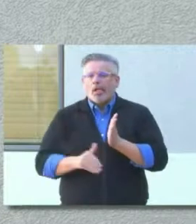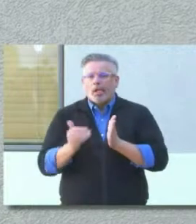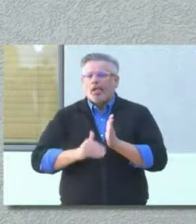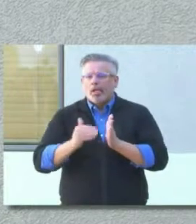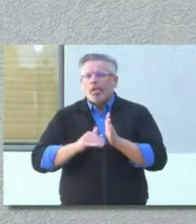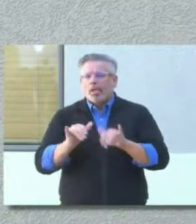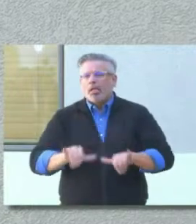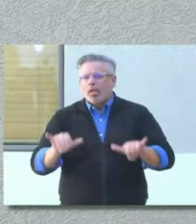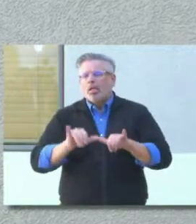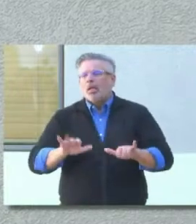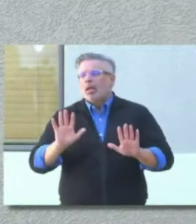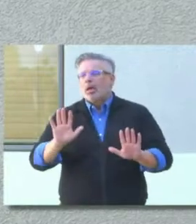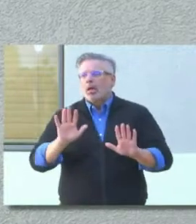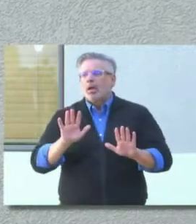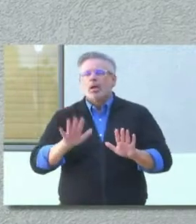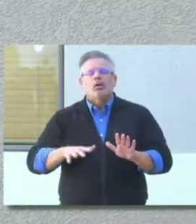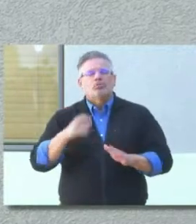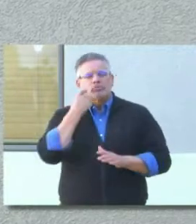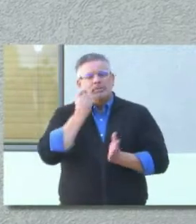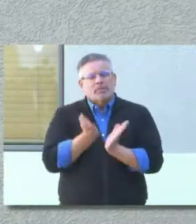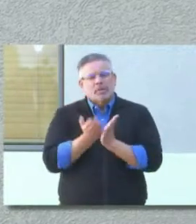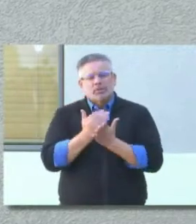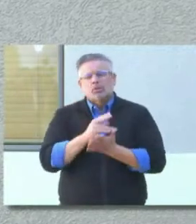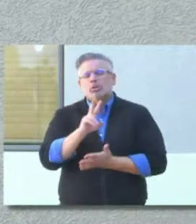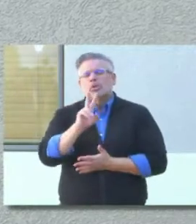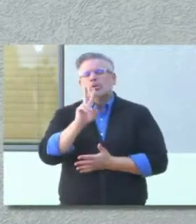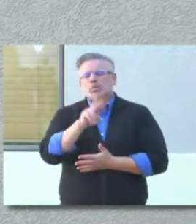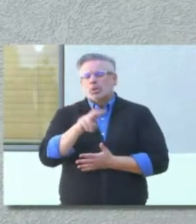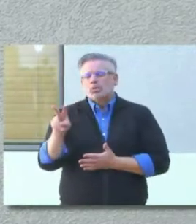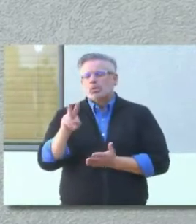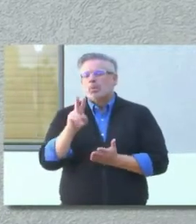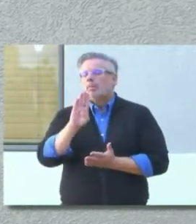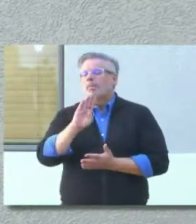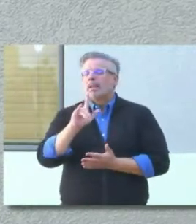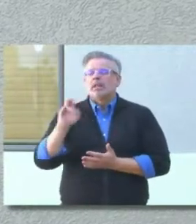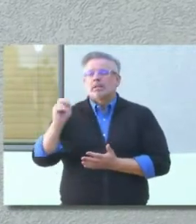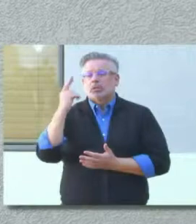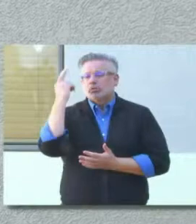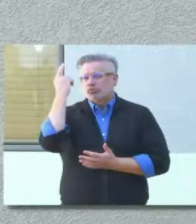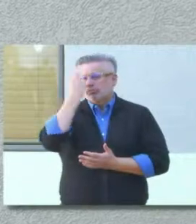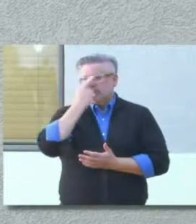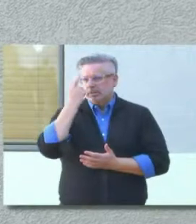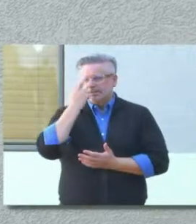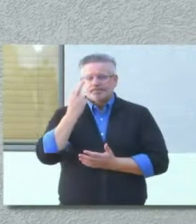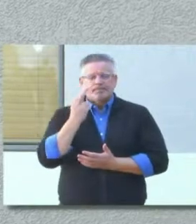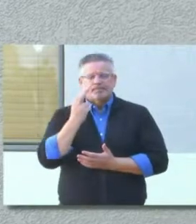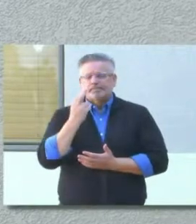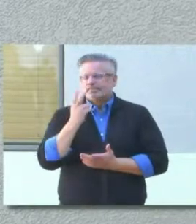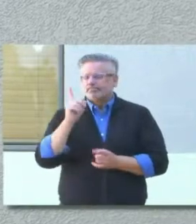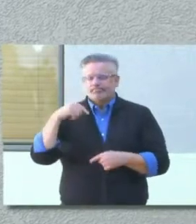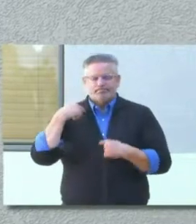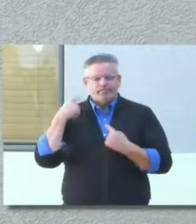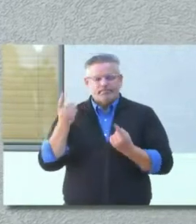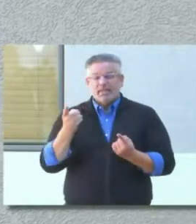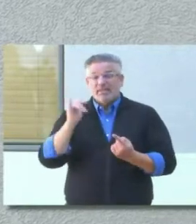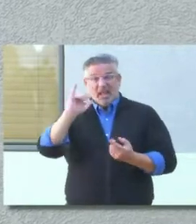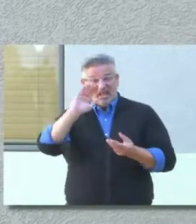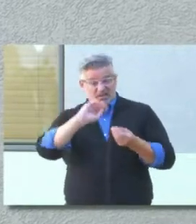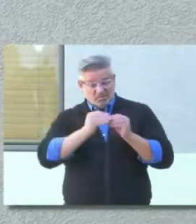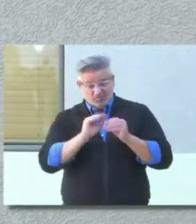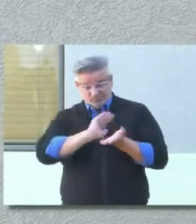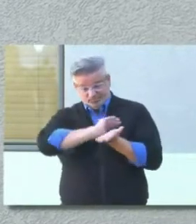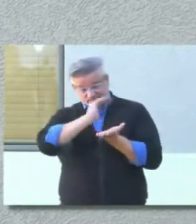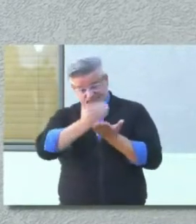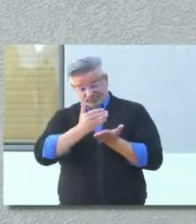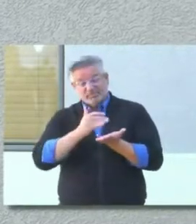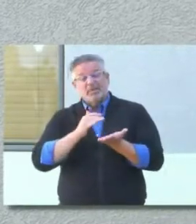with what we did in this recent budget, but 22 billion reasons. There's never been a number